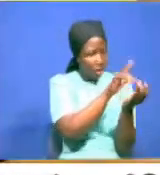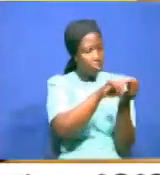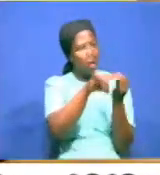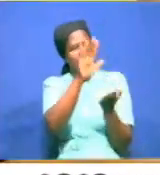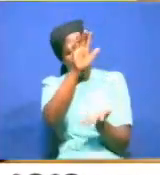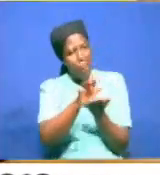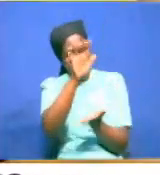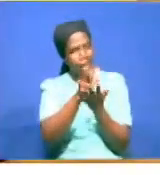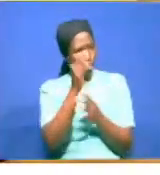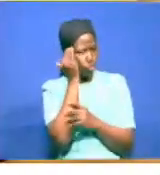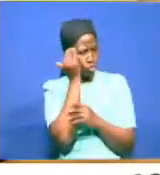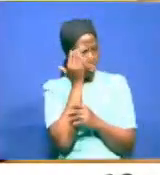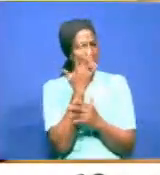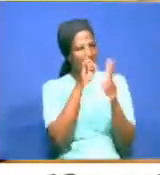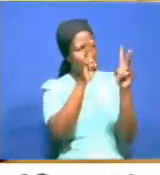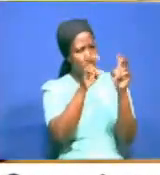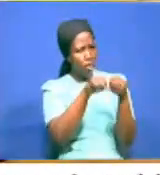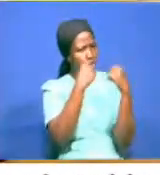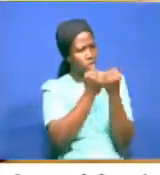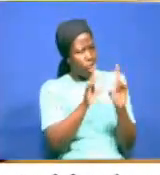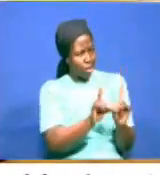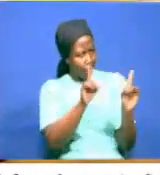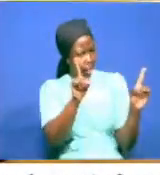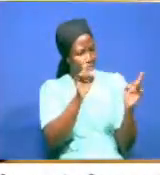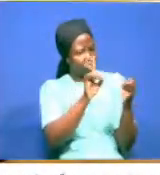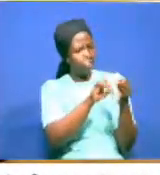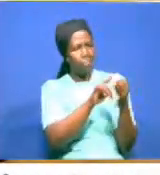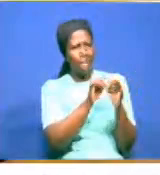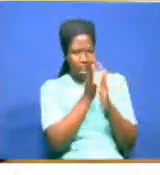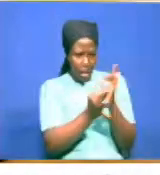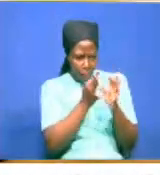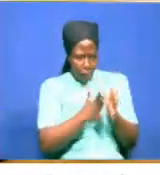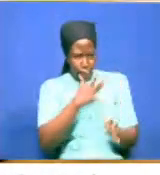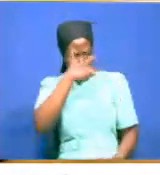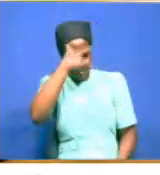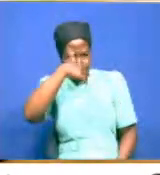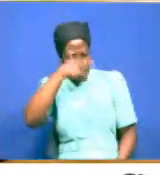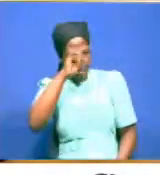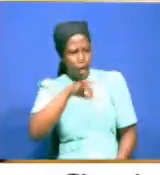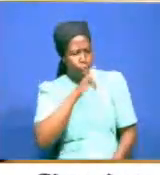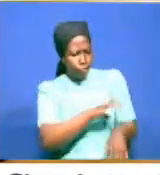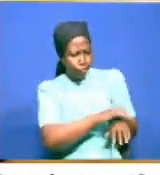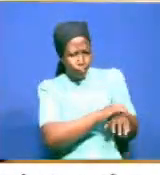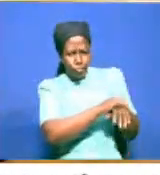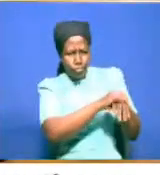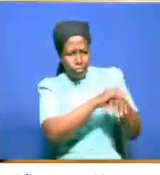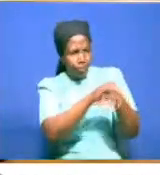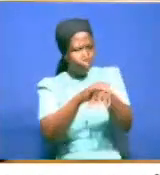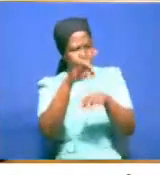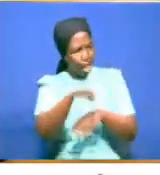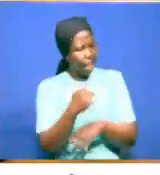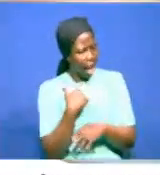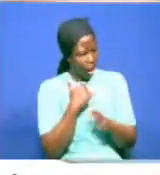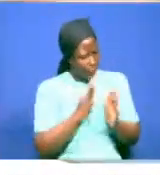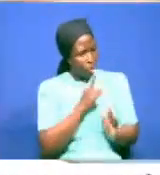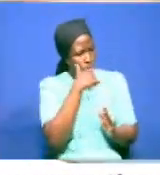social distancing. Mm-hmm. Of course, if somebody is blind, has to be directed where, then he has to have a caregiver.